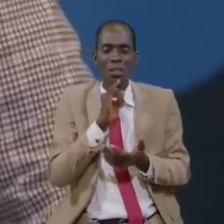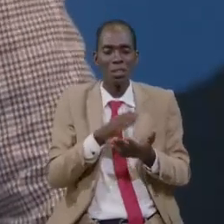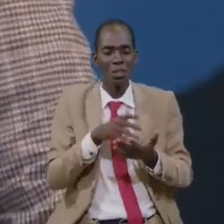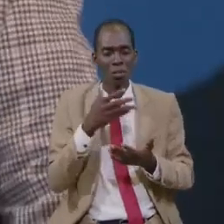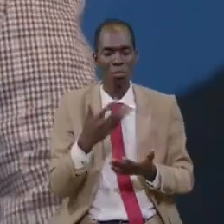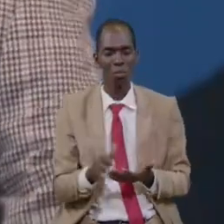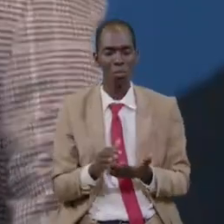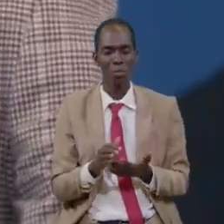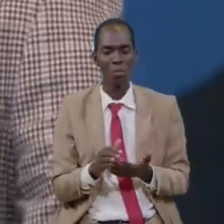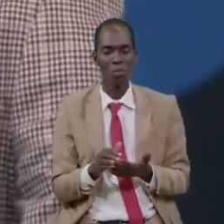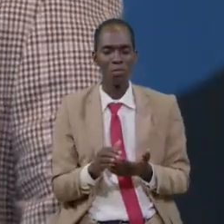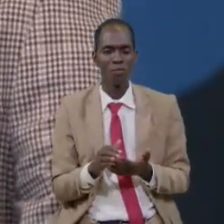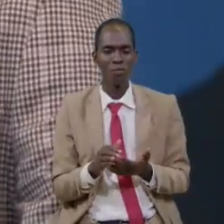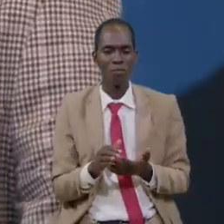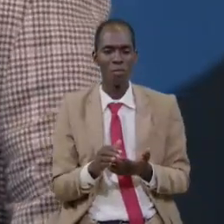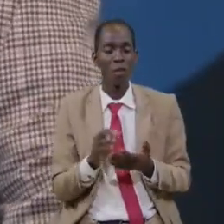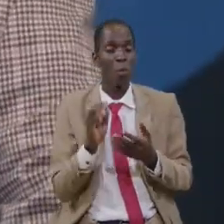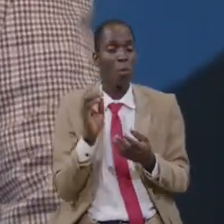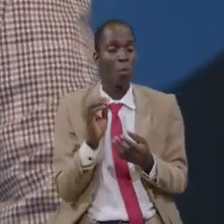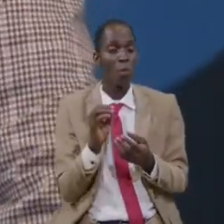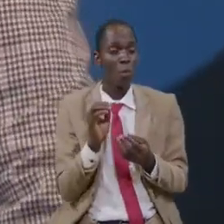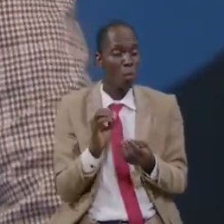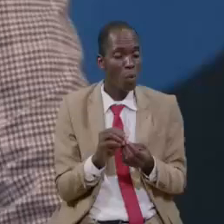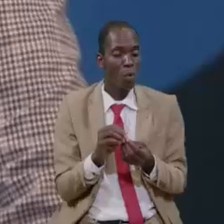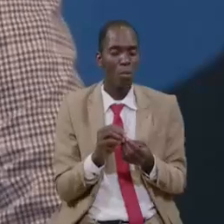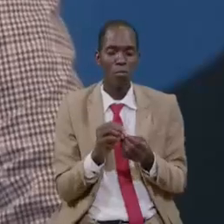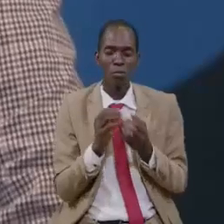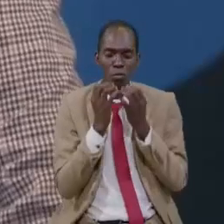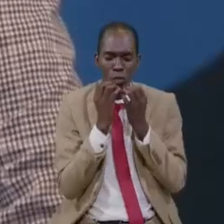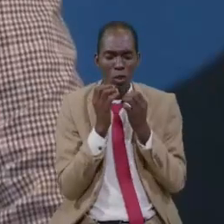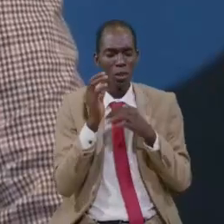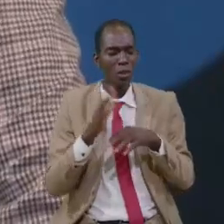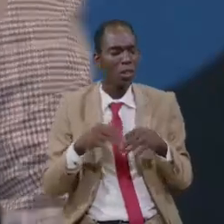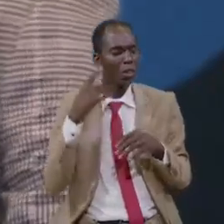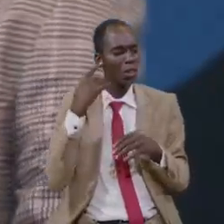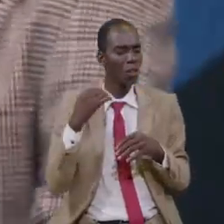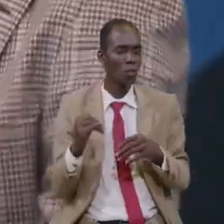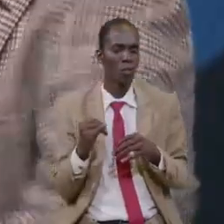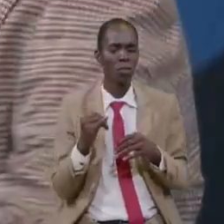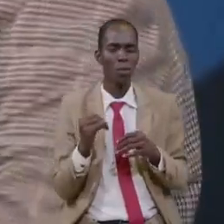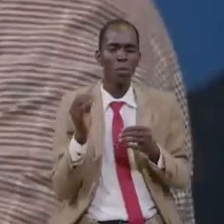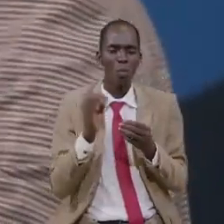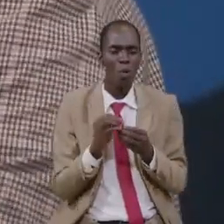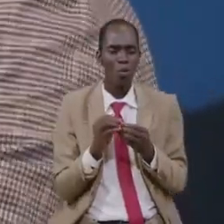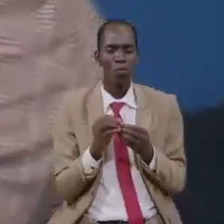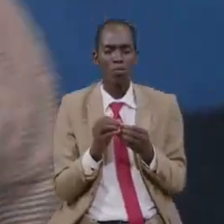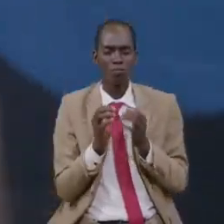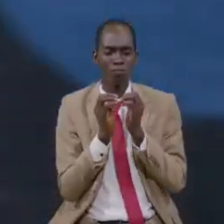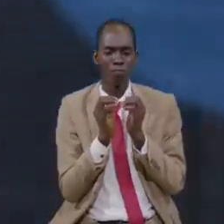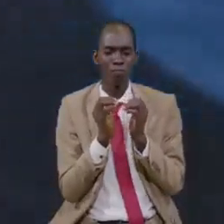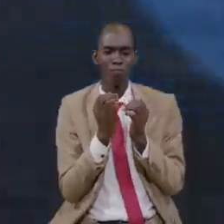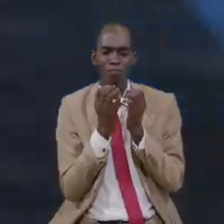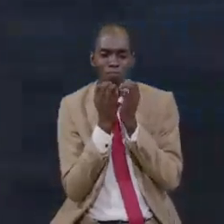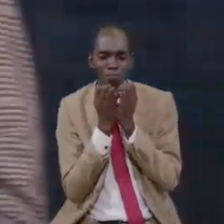priceless, more precious than gold, more precious than silver, more precious than the